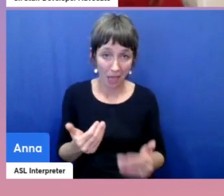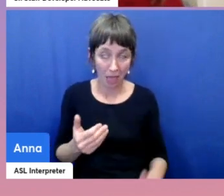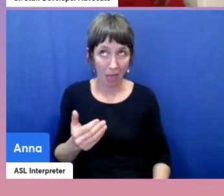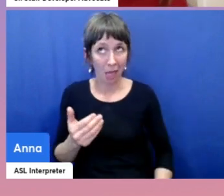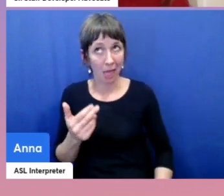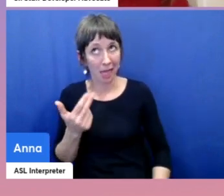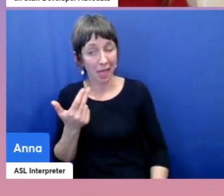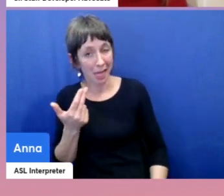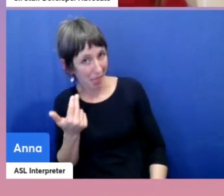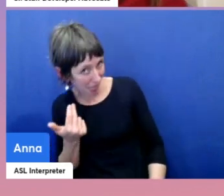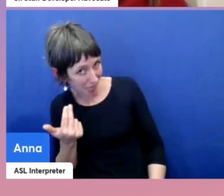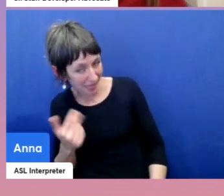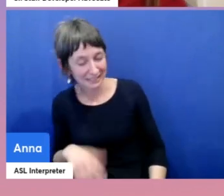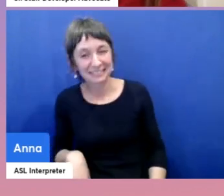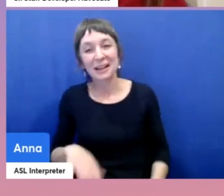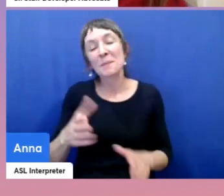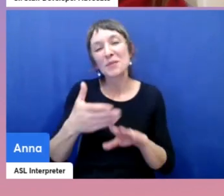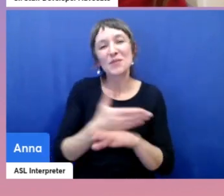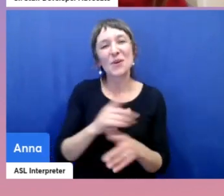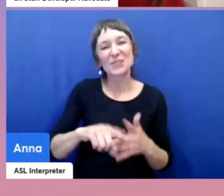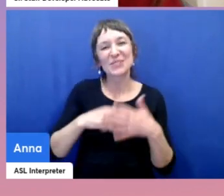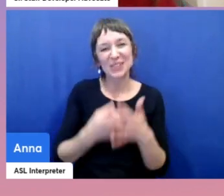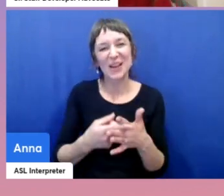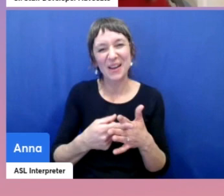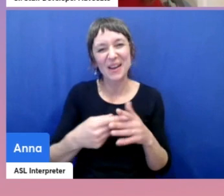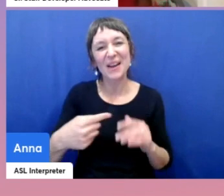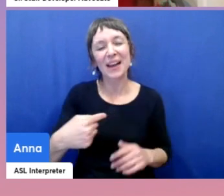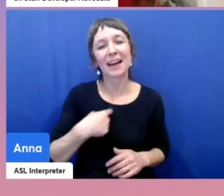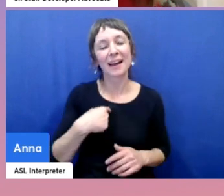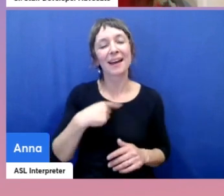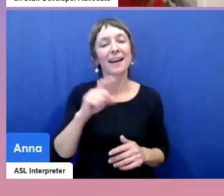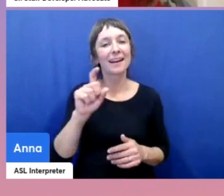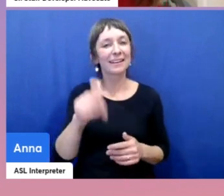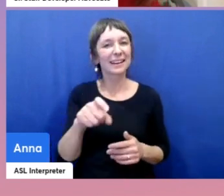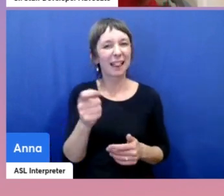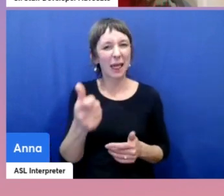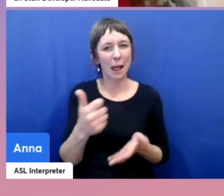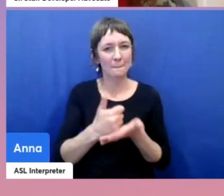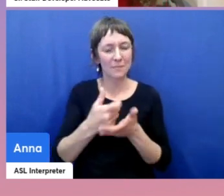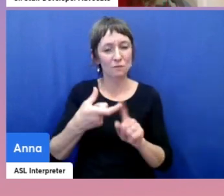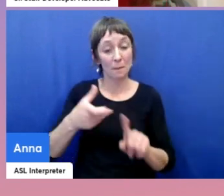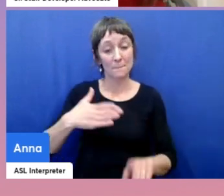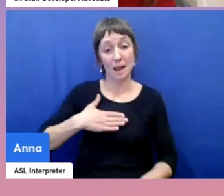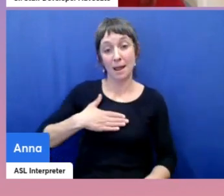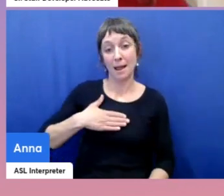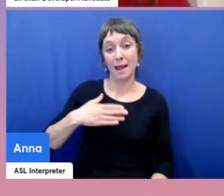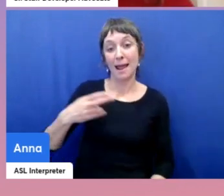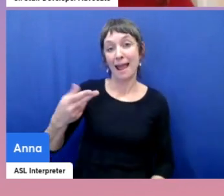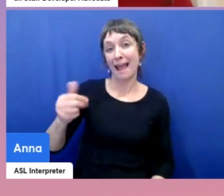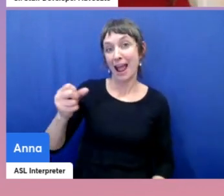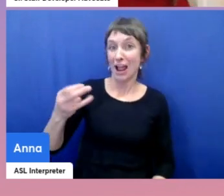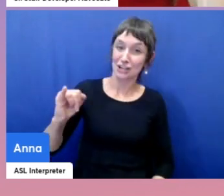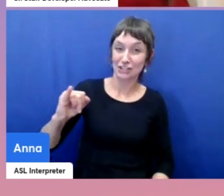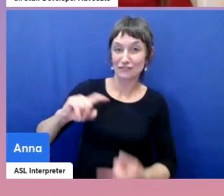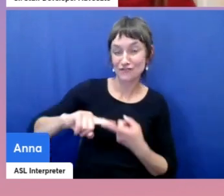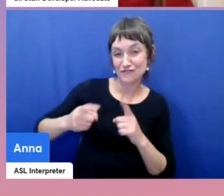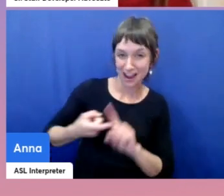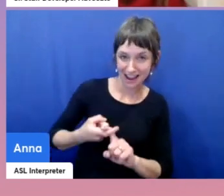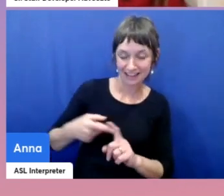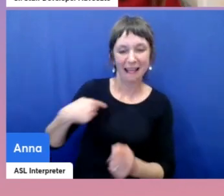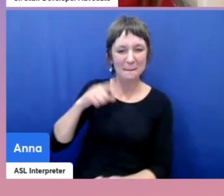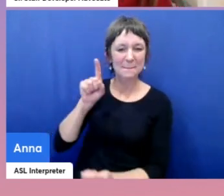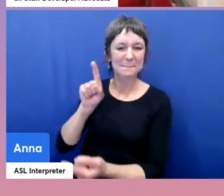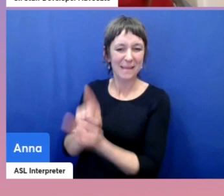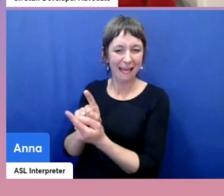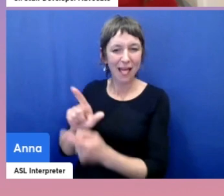Now, before getting started, I also needed a little help from my Hashi friend. I met Luiz